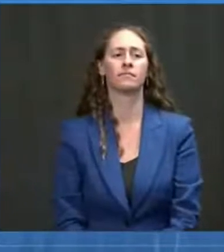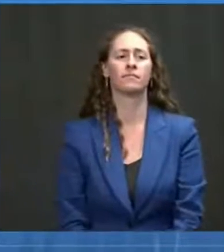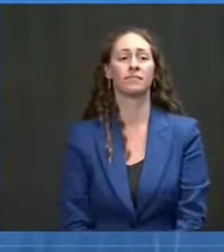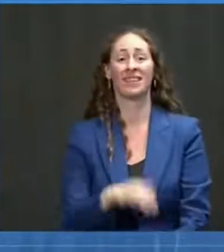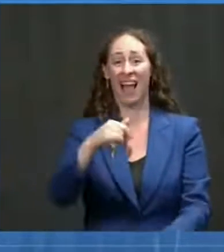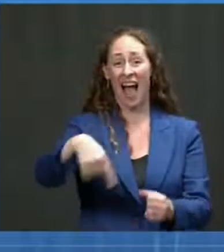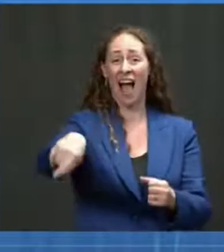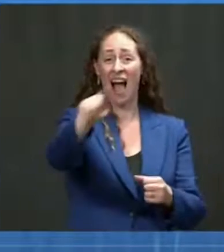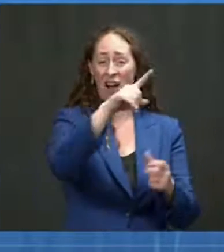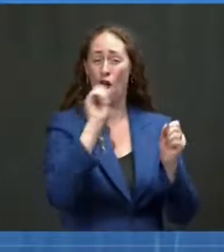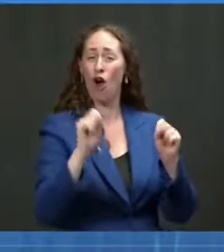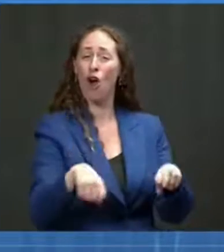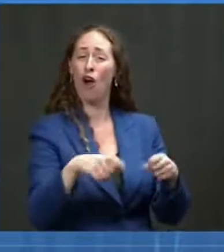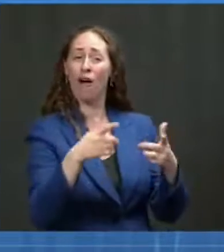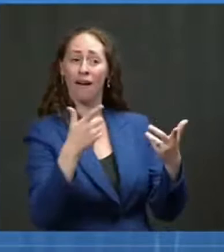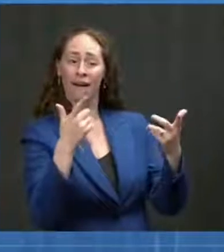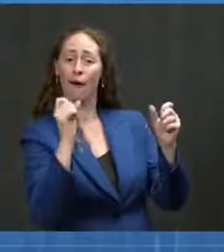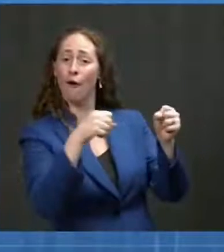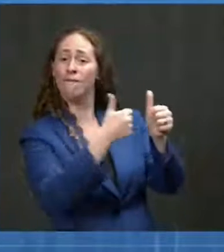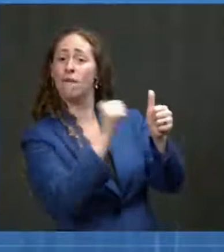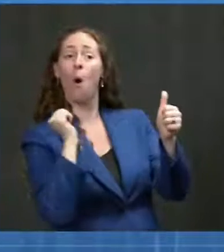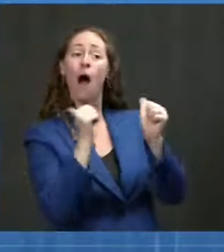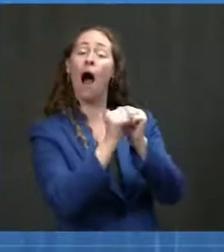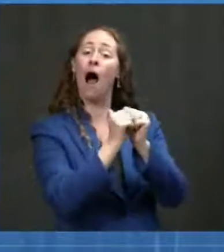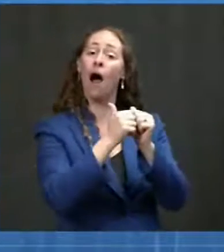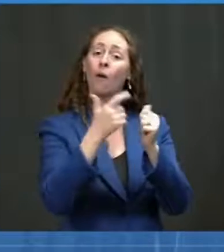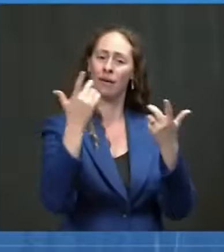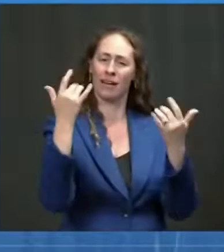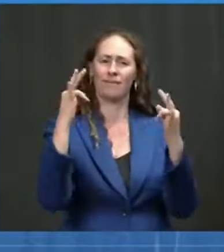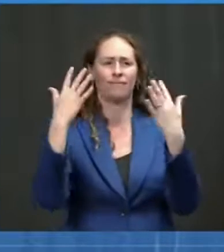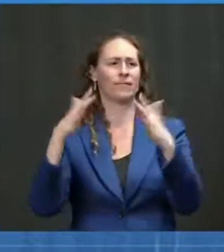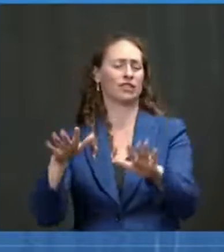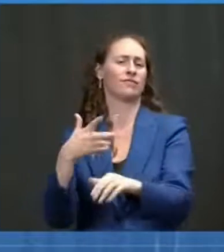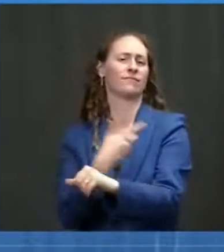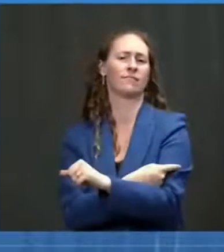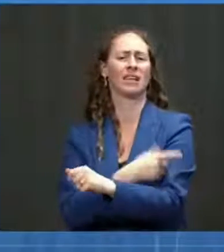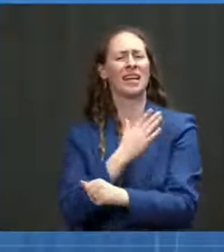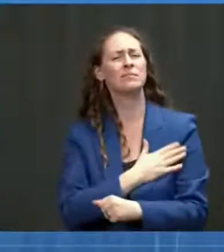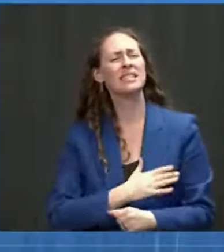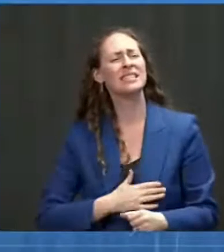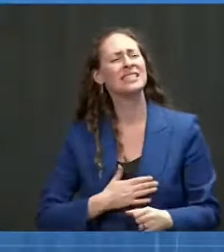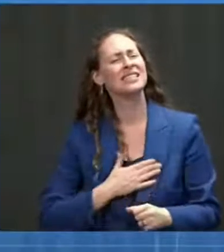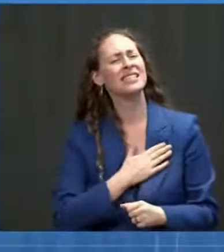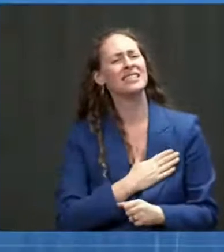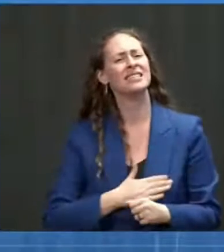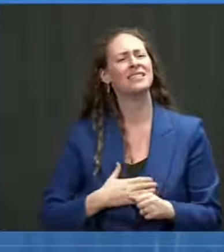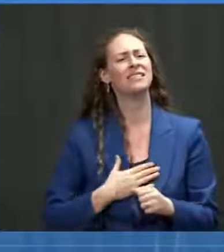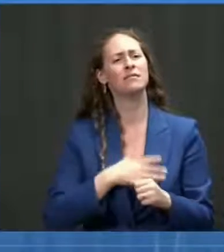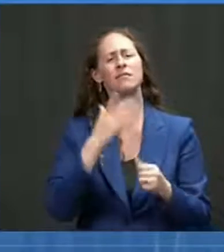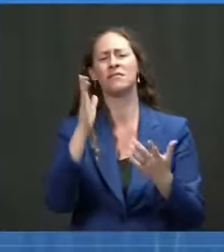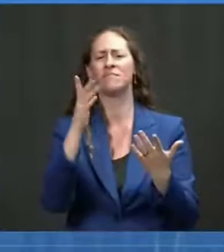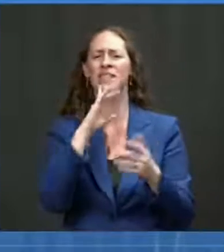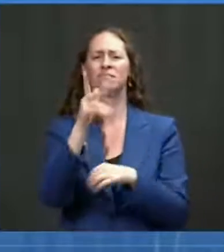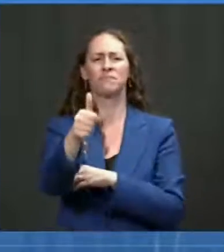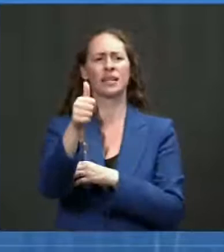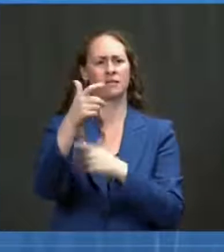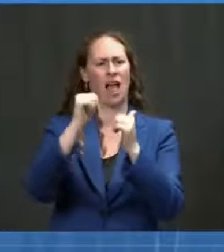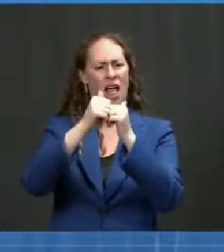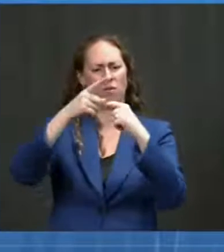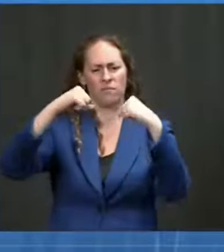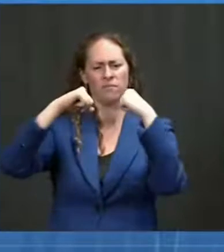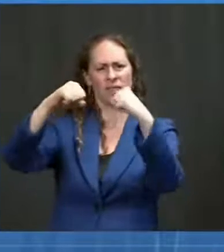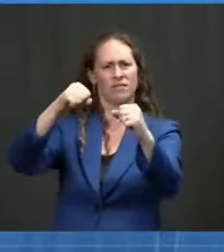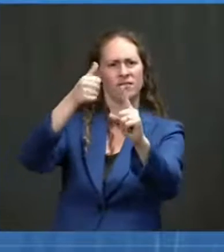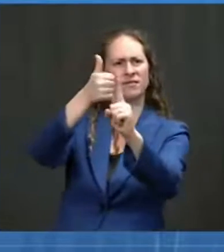still unvaccinated, please get vaccinated. The single best action you can take to protect yourself and others is